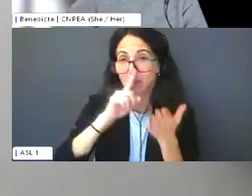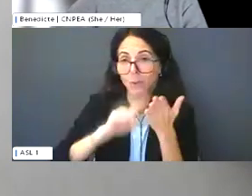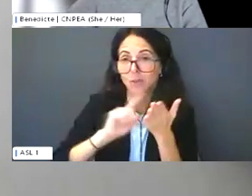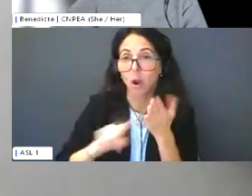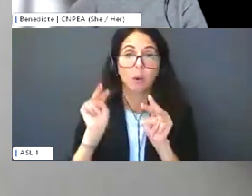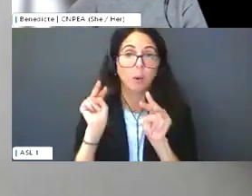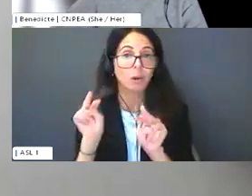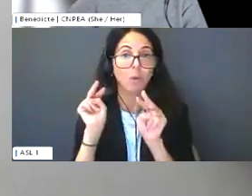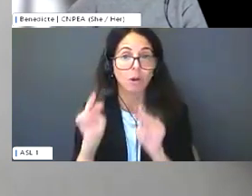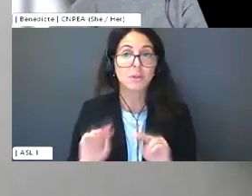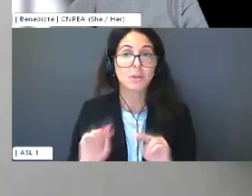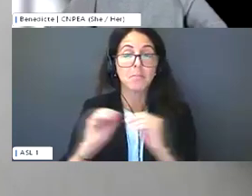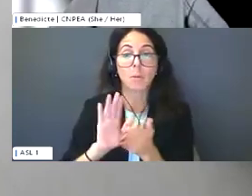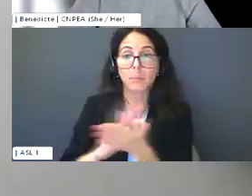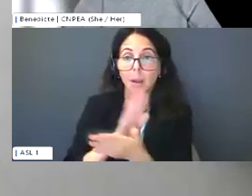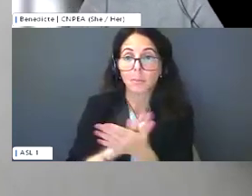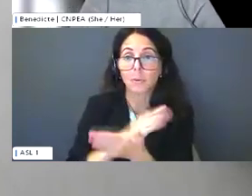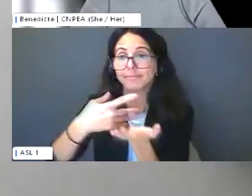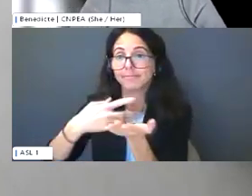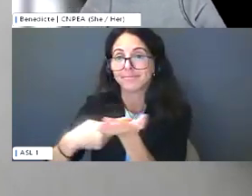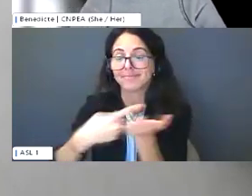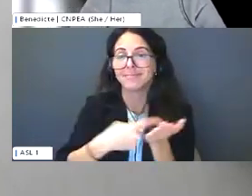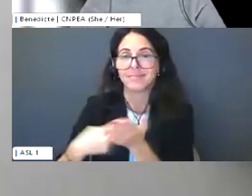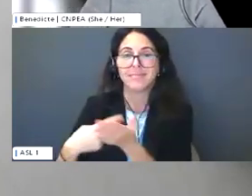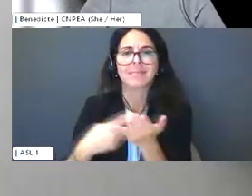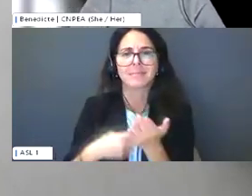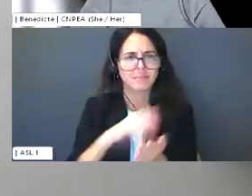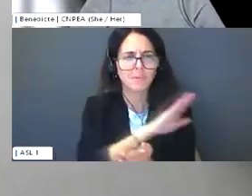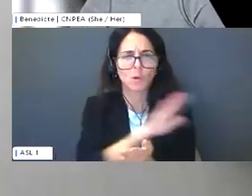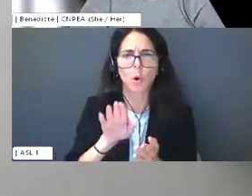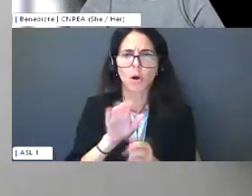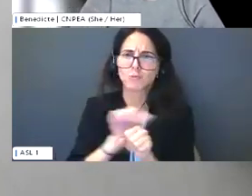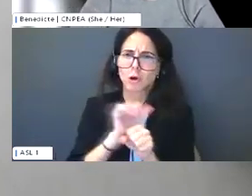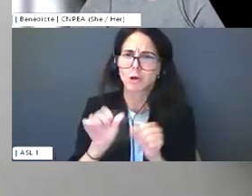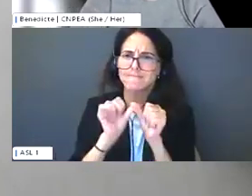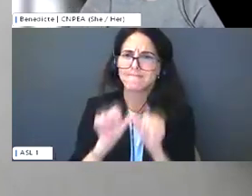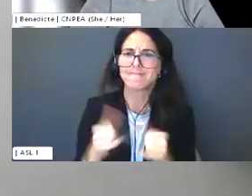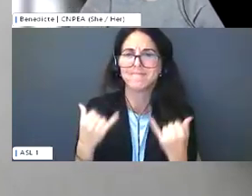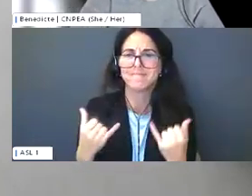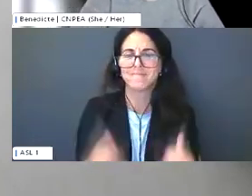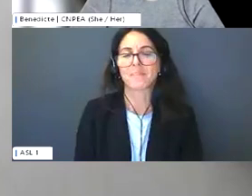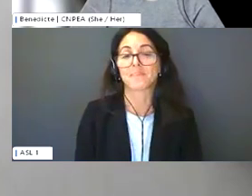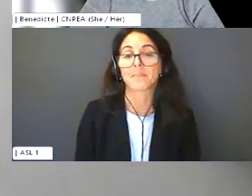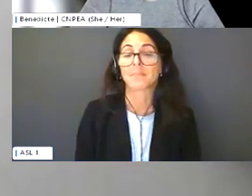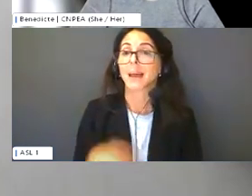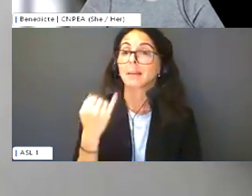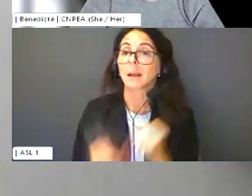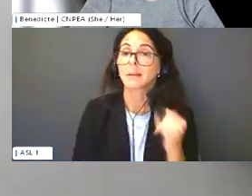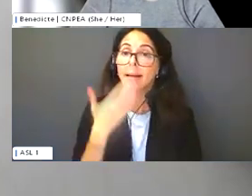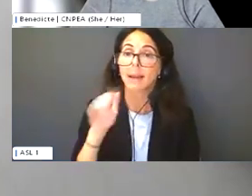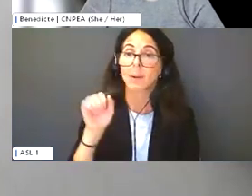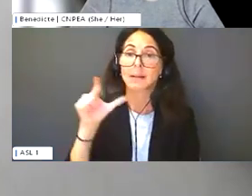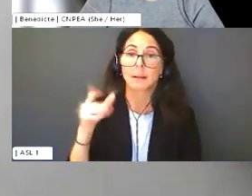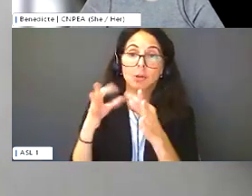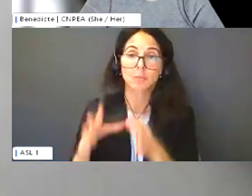any other papers or discussions that come out as a result of your continued work in this area. And lastly, to our ASL